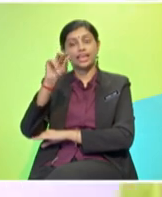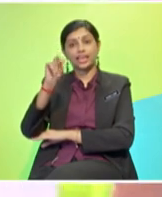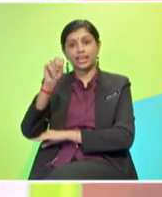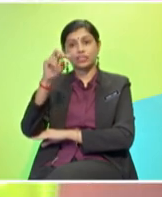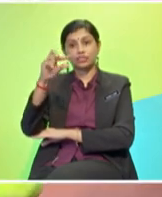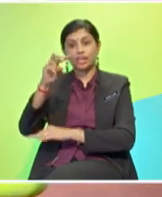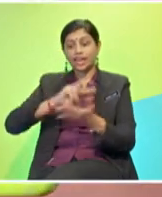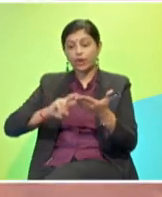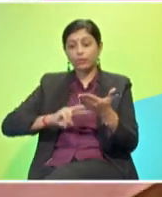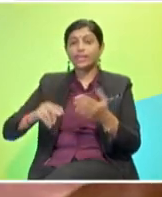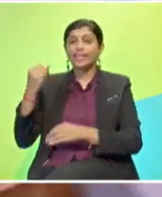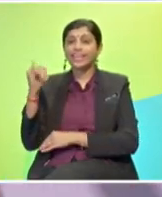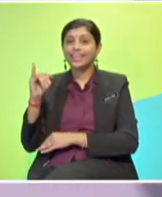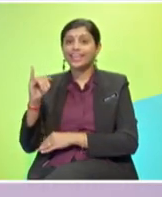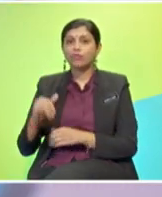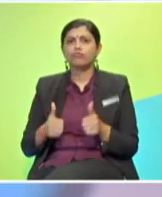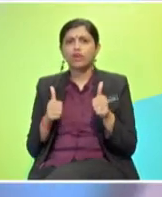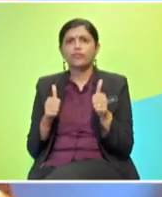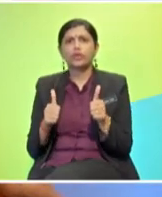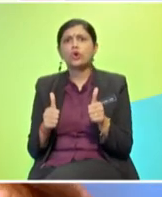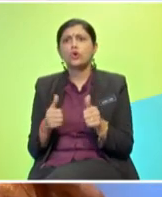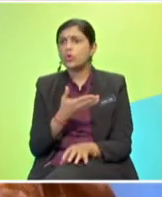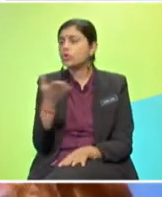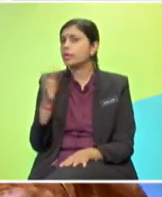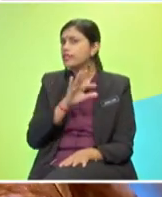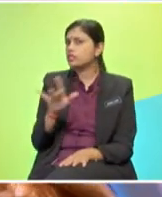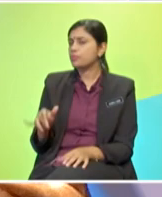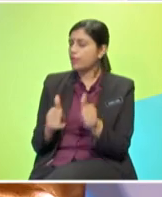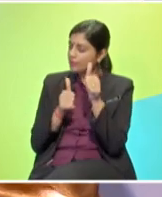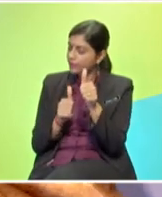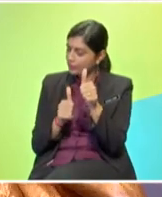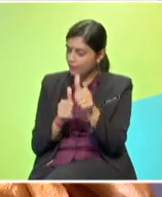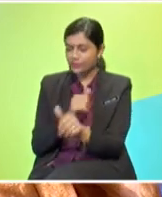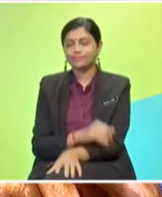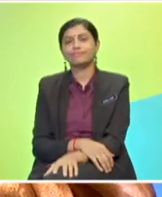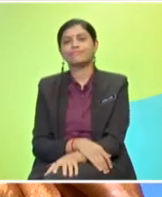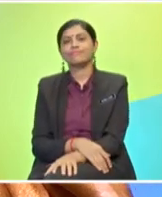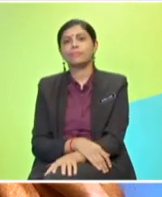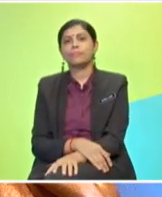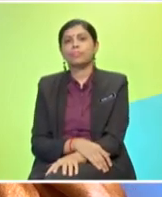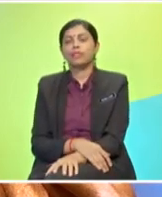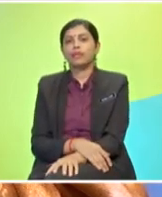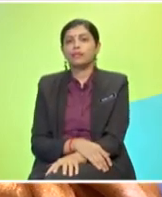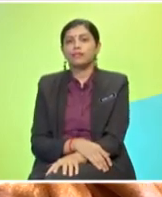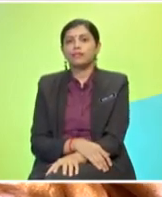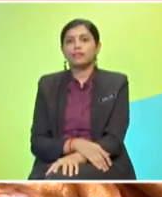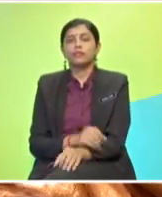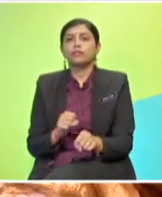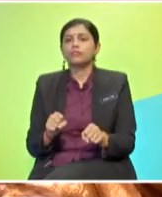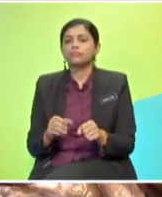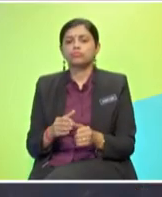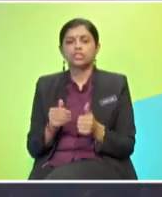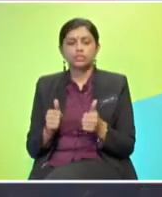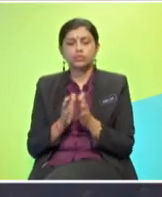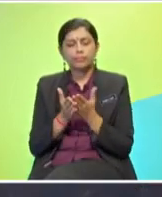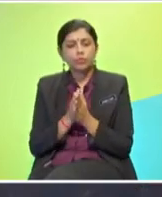R-E-A-D-I-N-G. Reading. Very good, Irfan. Okay. Can you tell me what is the best book you have